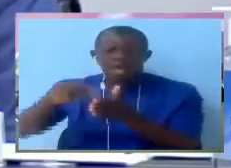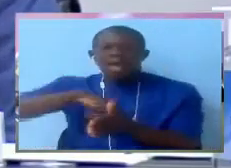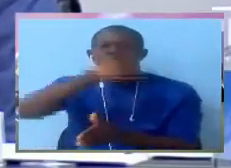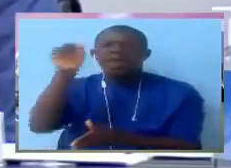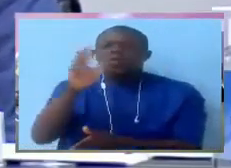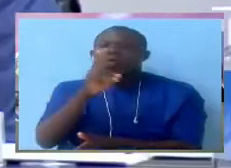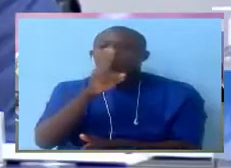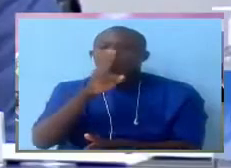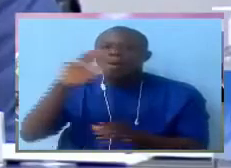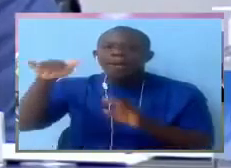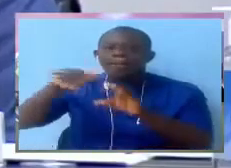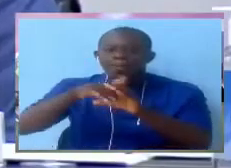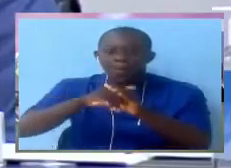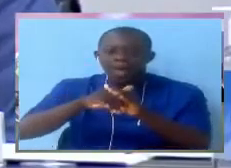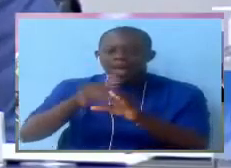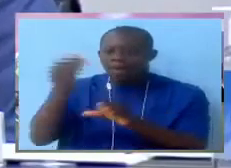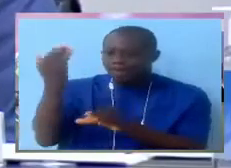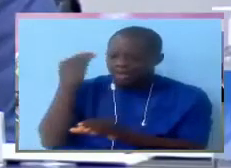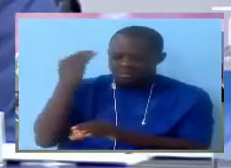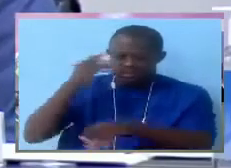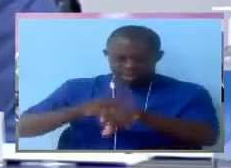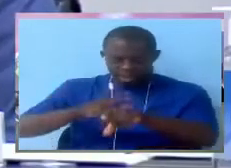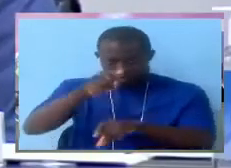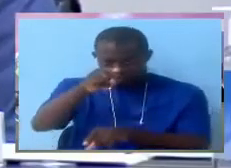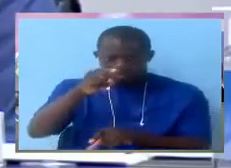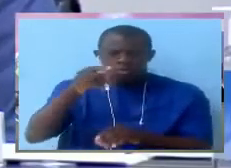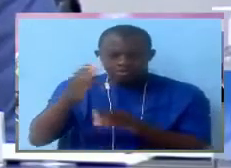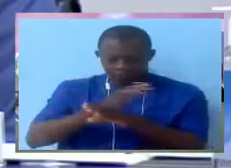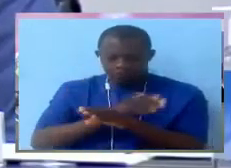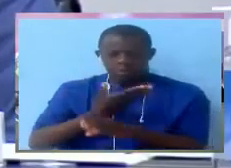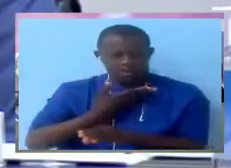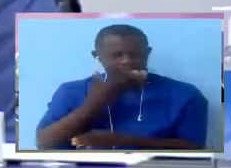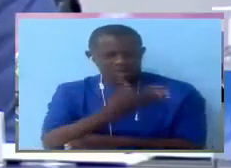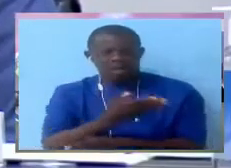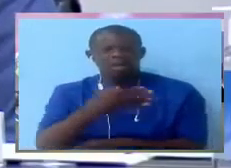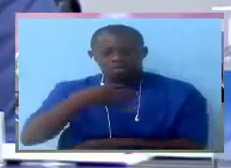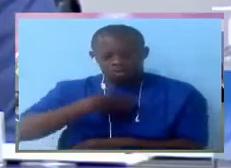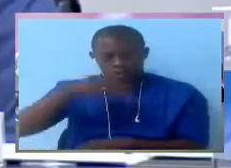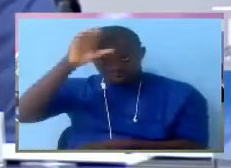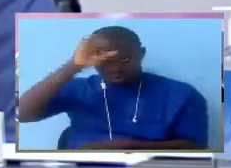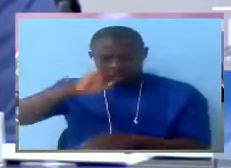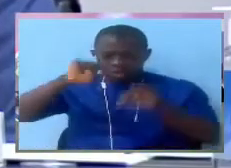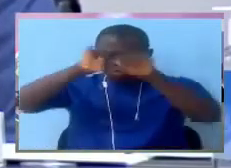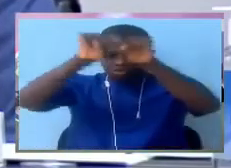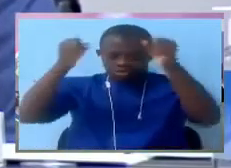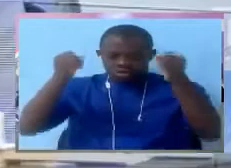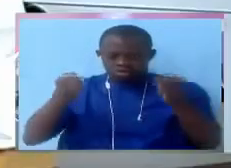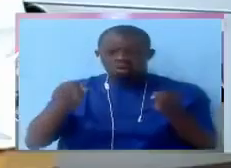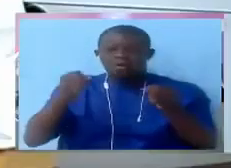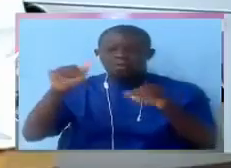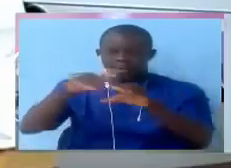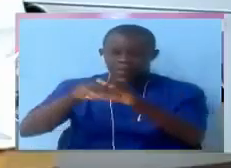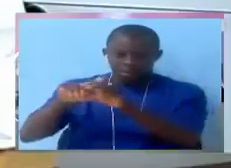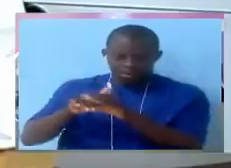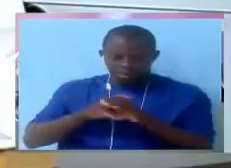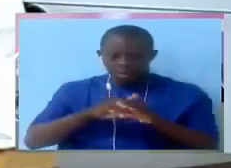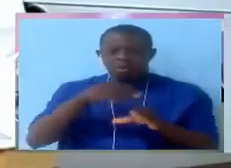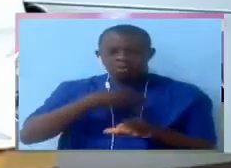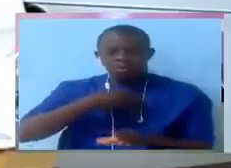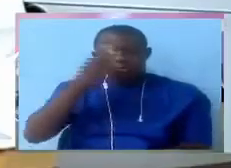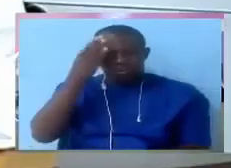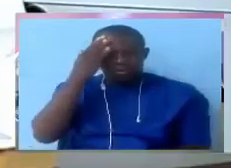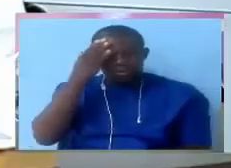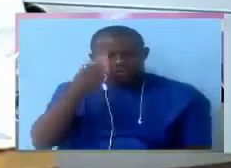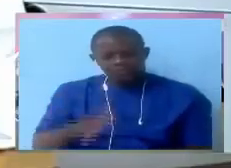that time you were there. Jamono ja nga fa nekké dañ bëgg xam bërepp bi nga wax né special operation la ñana ñan ño